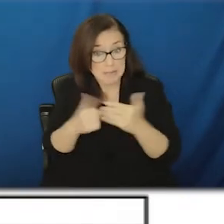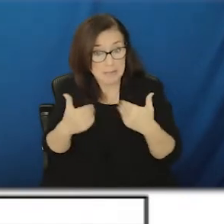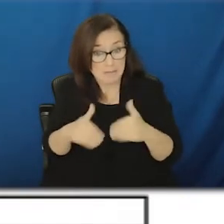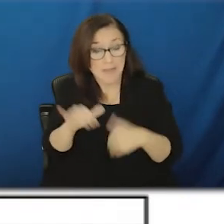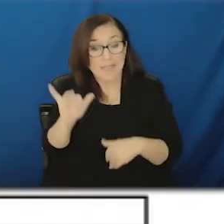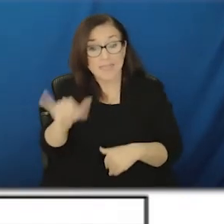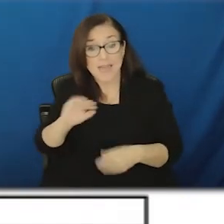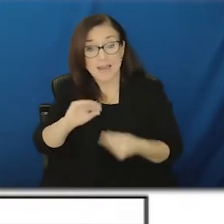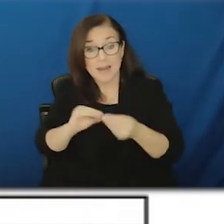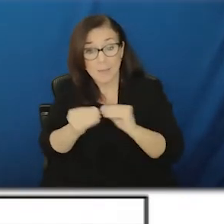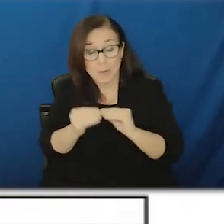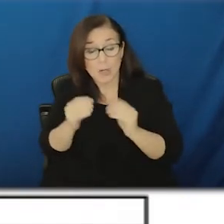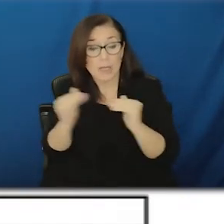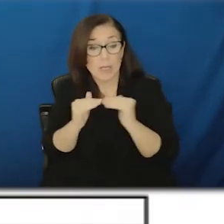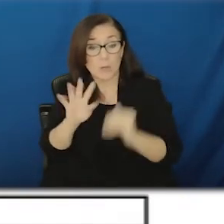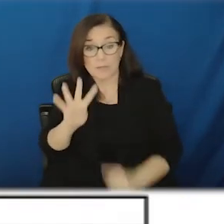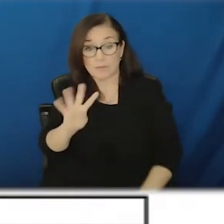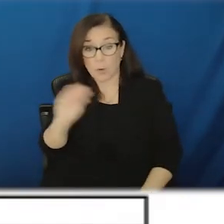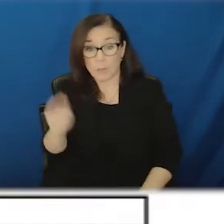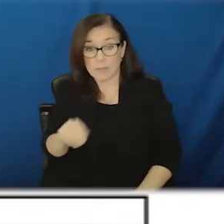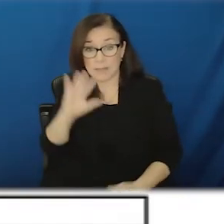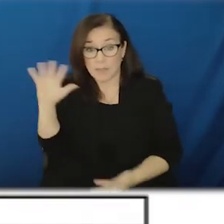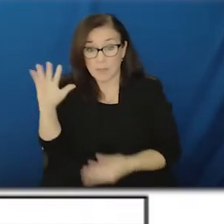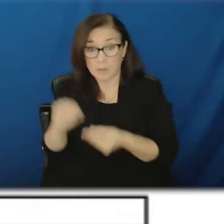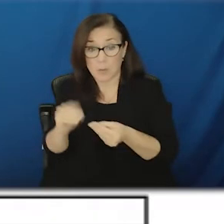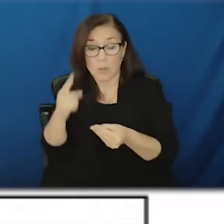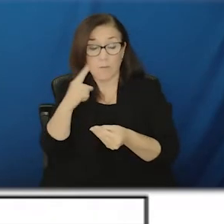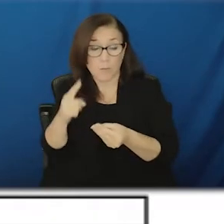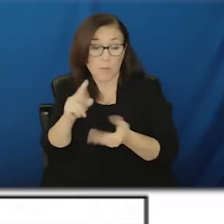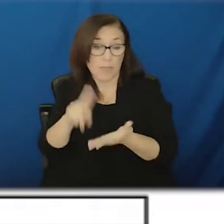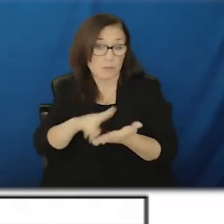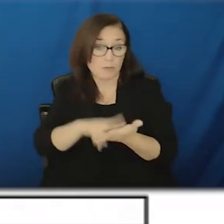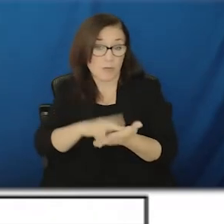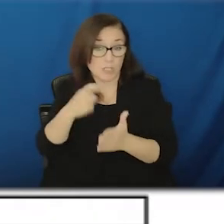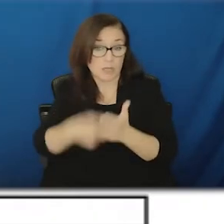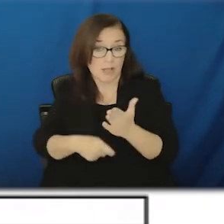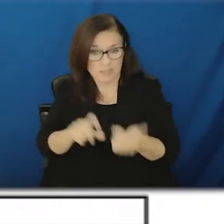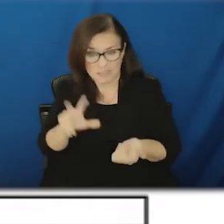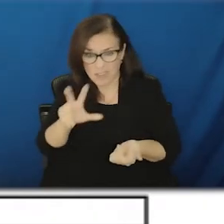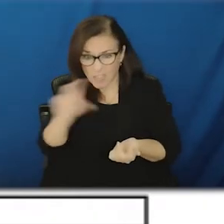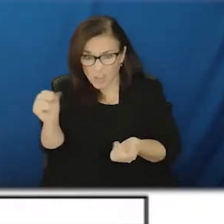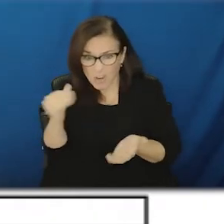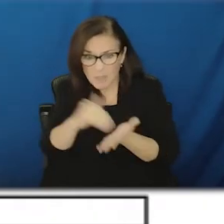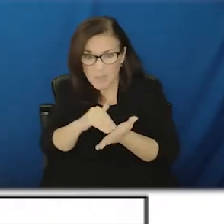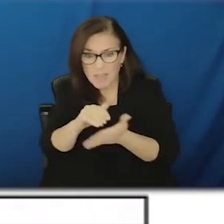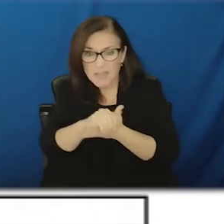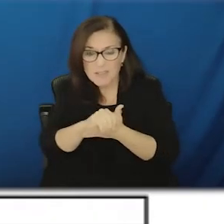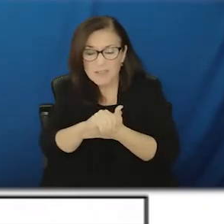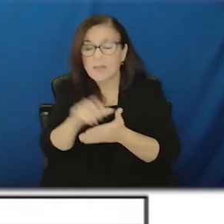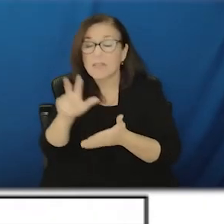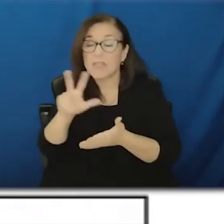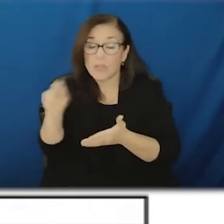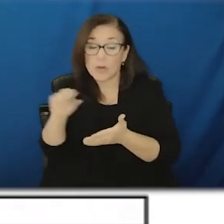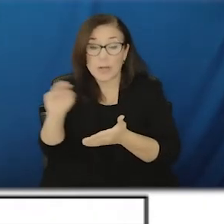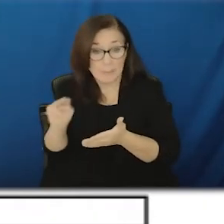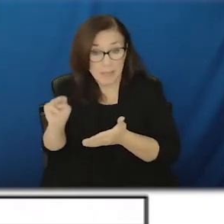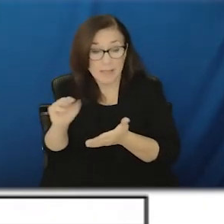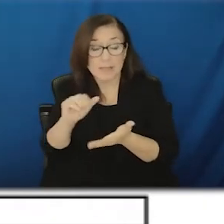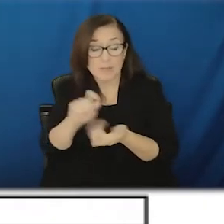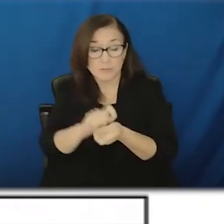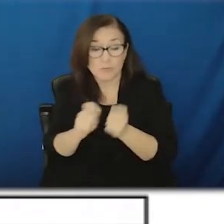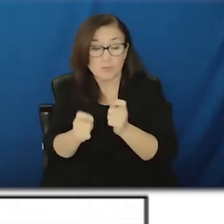equals 4% for the construction costs. So on a $30 million construction project, we had only 4% change